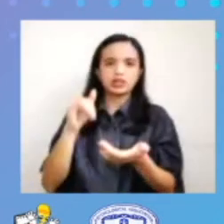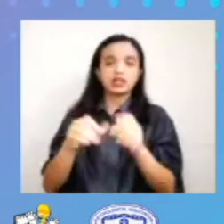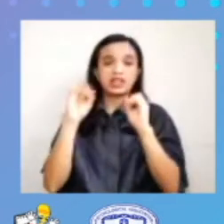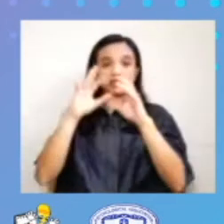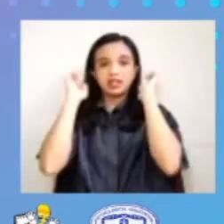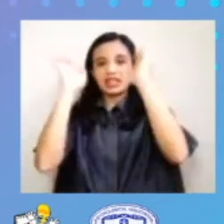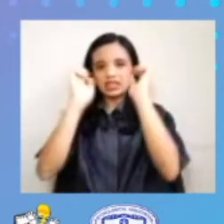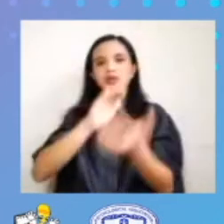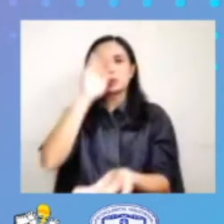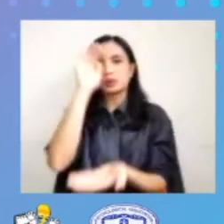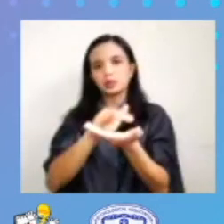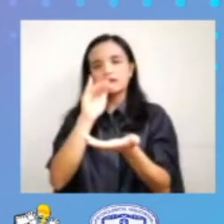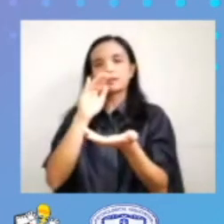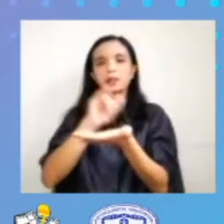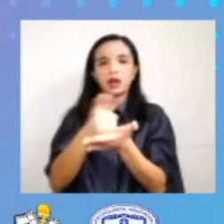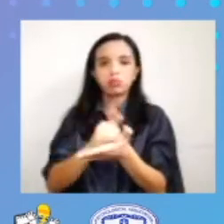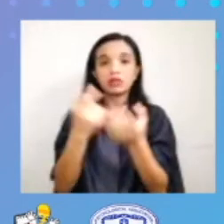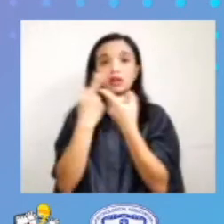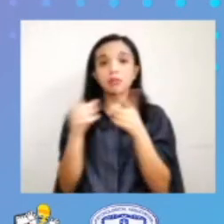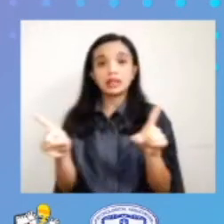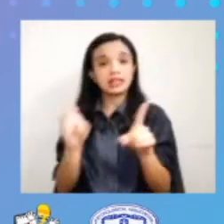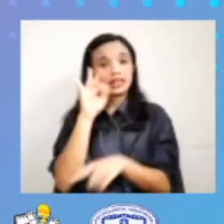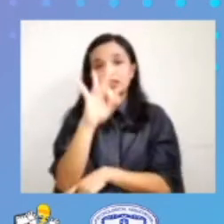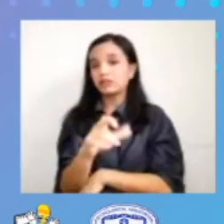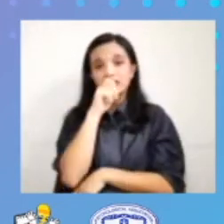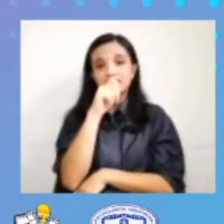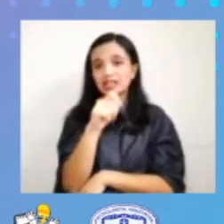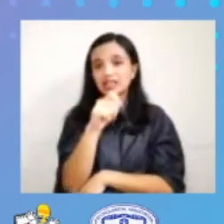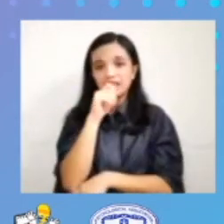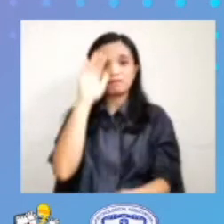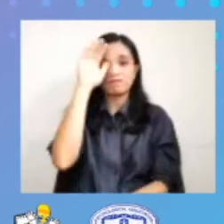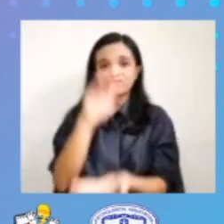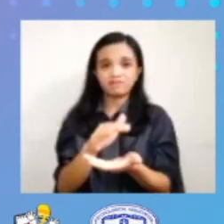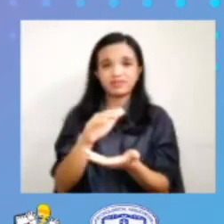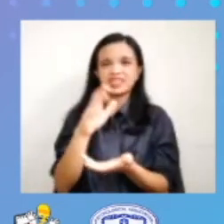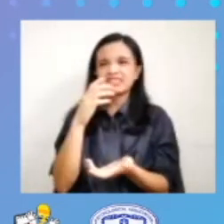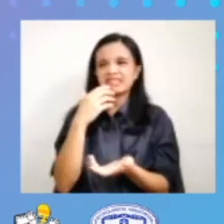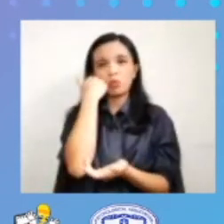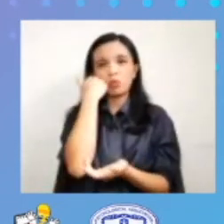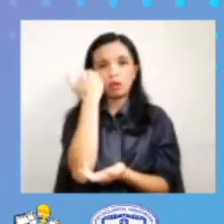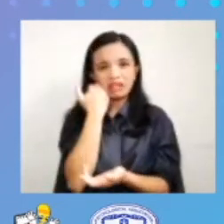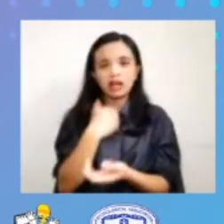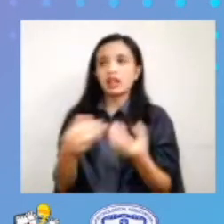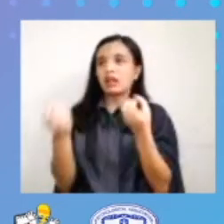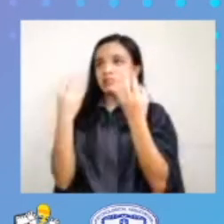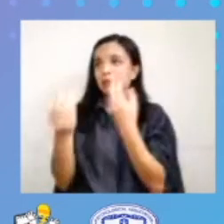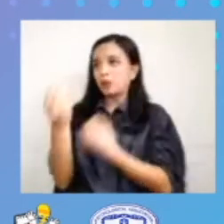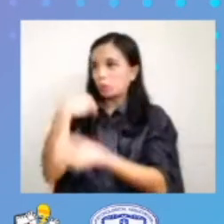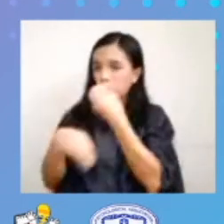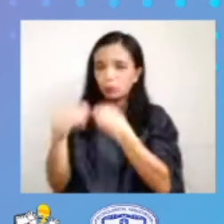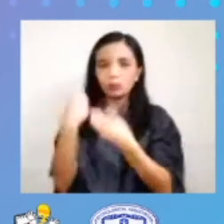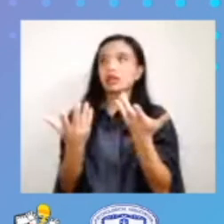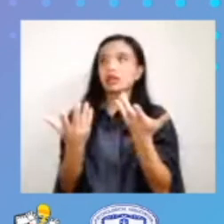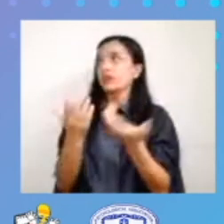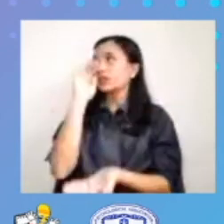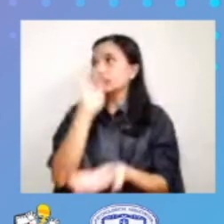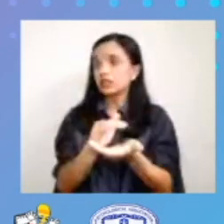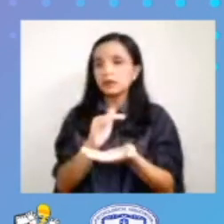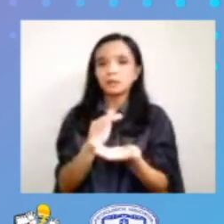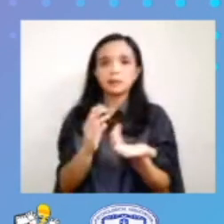gain and muscle gain. Yeah. Oh. Okay? So, just because you're gaining weight doesn't mean that it's